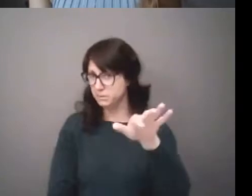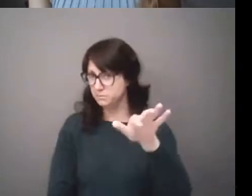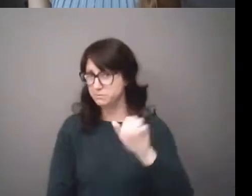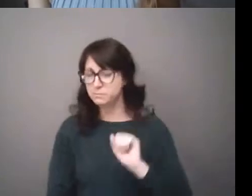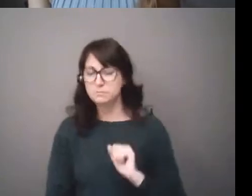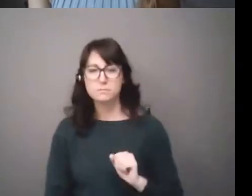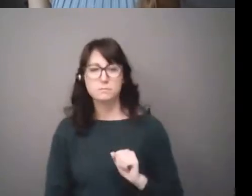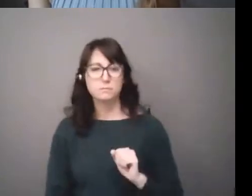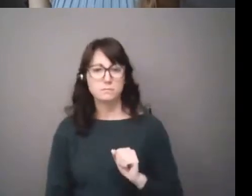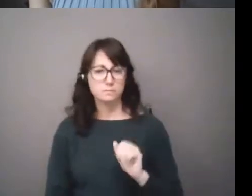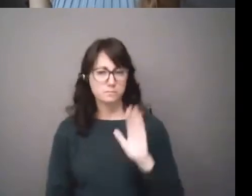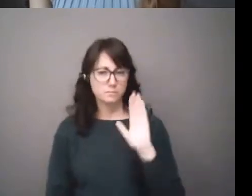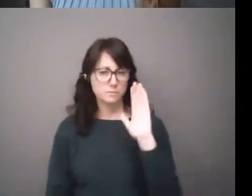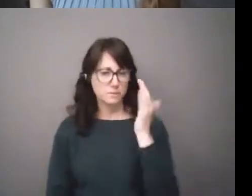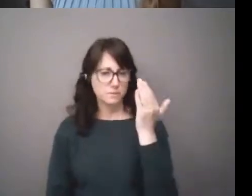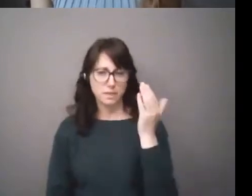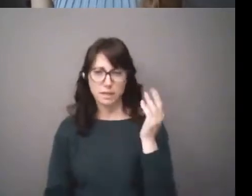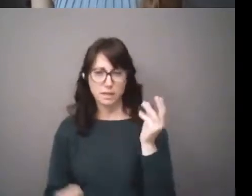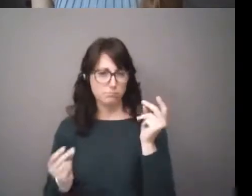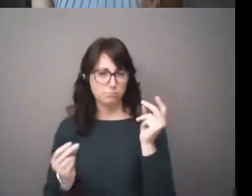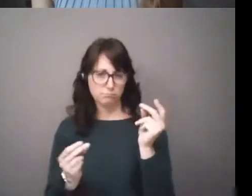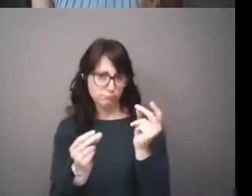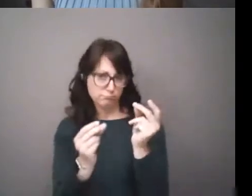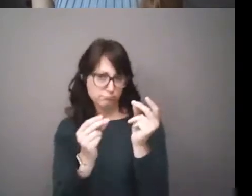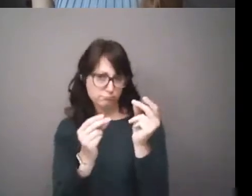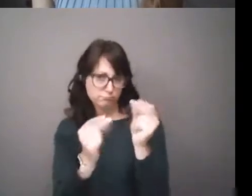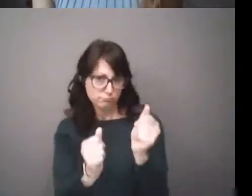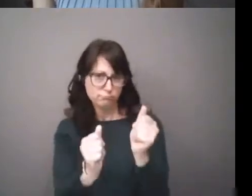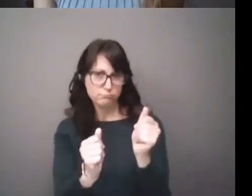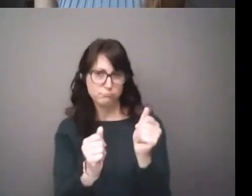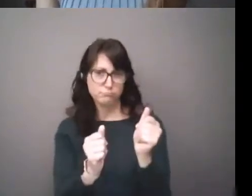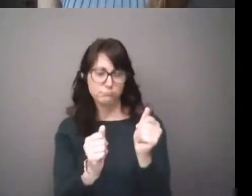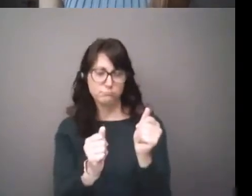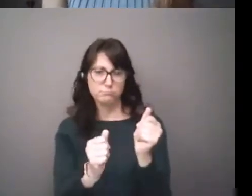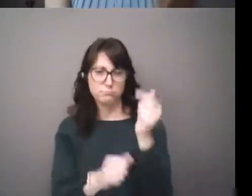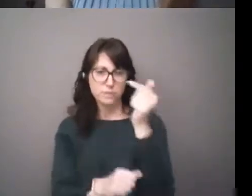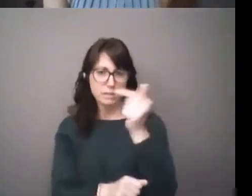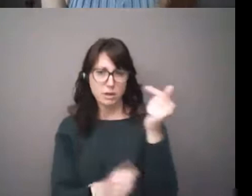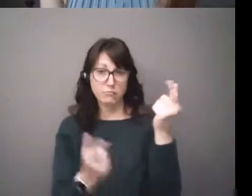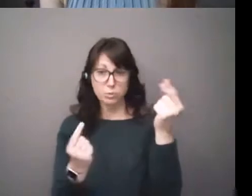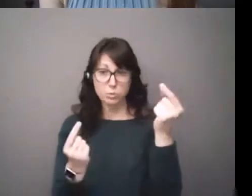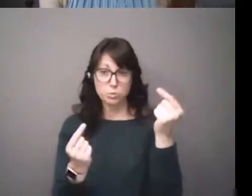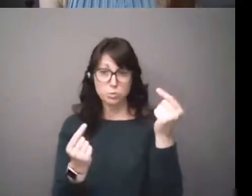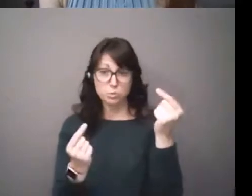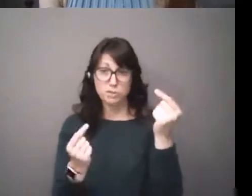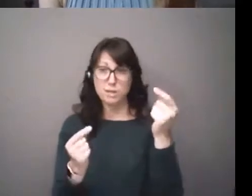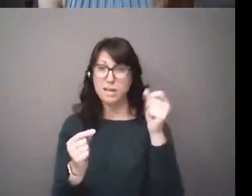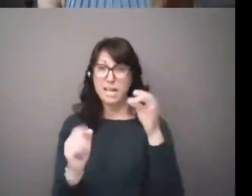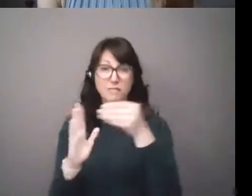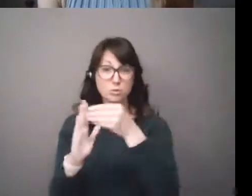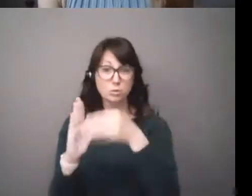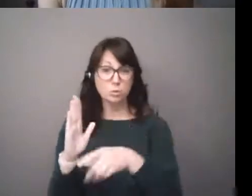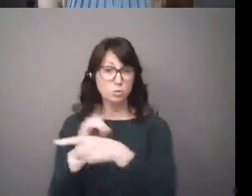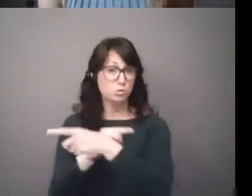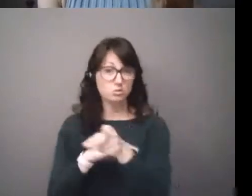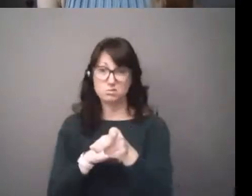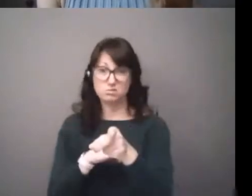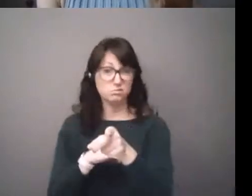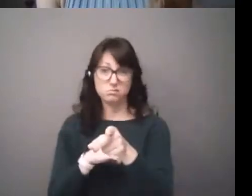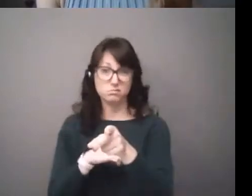Almost instantaneously, the government decided that students who couldn't work over the summer would